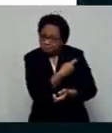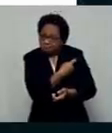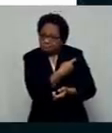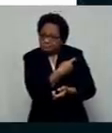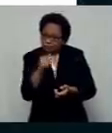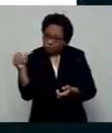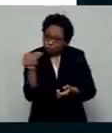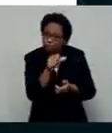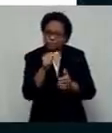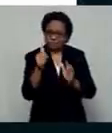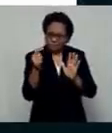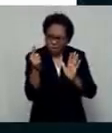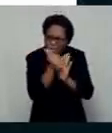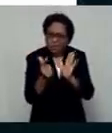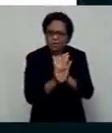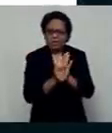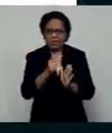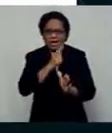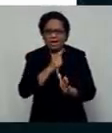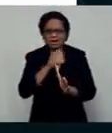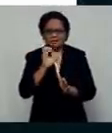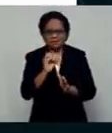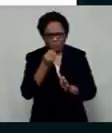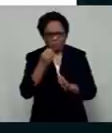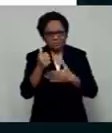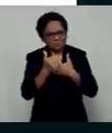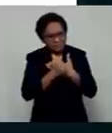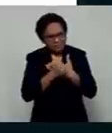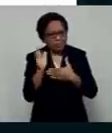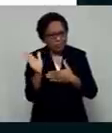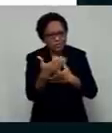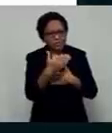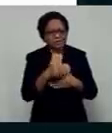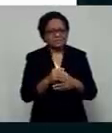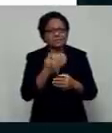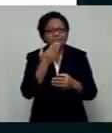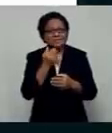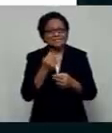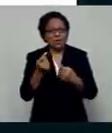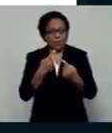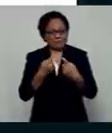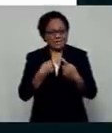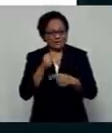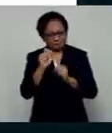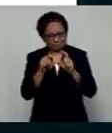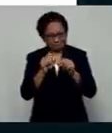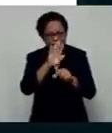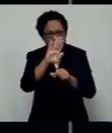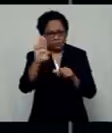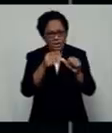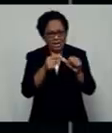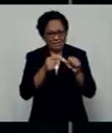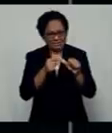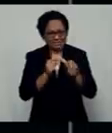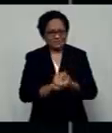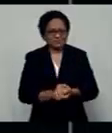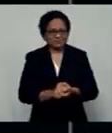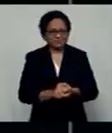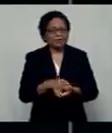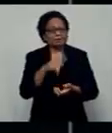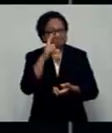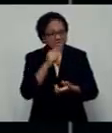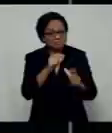compulsory to protect all Fijians? Visit our FBC News website to answer. You can send us